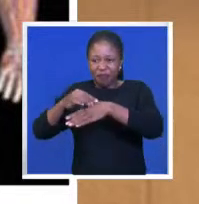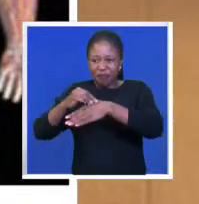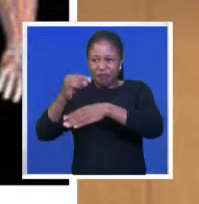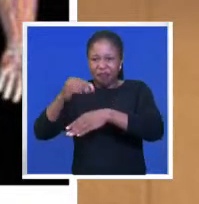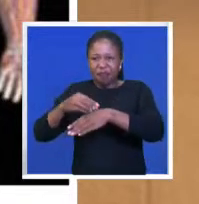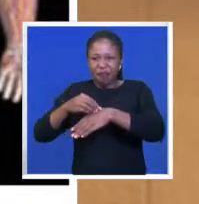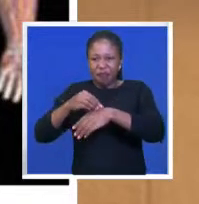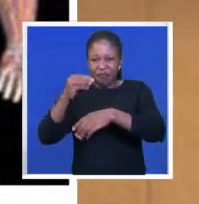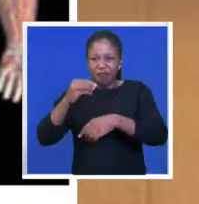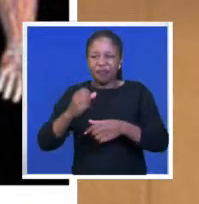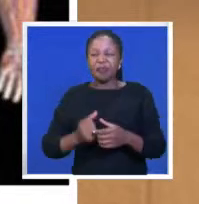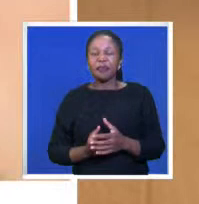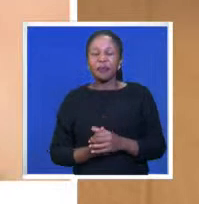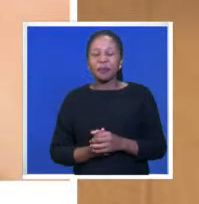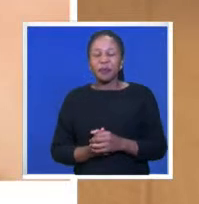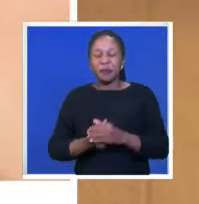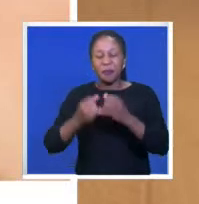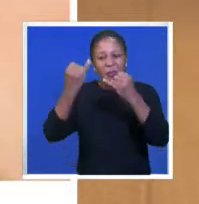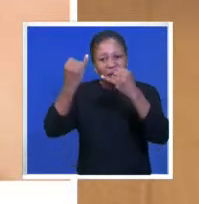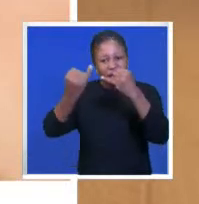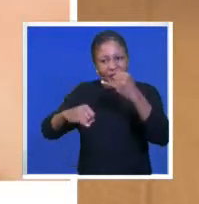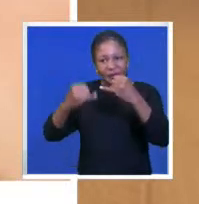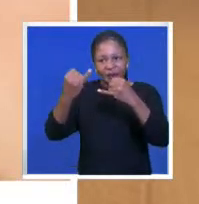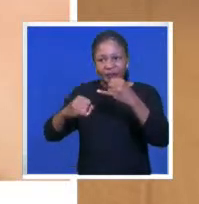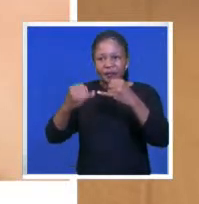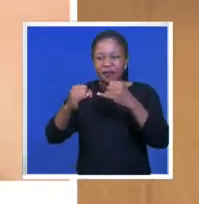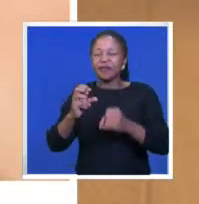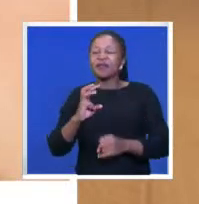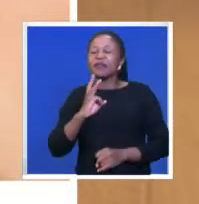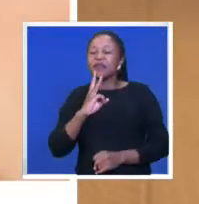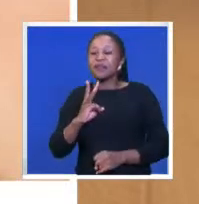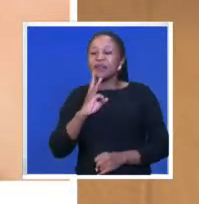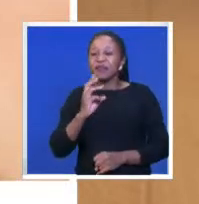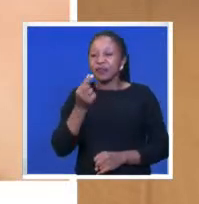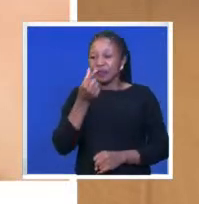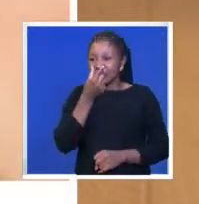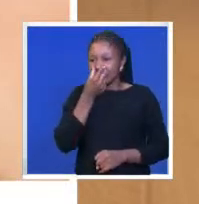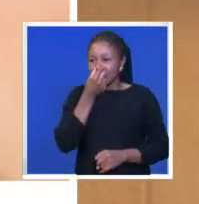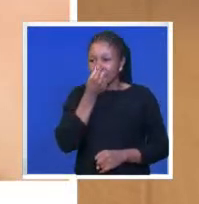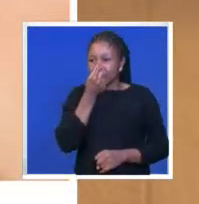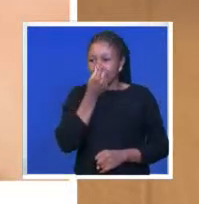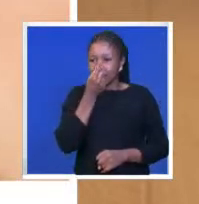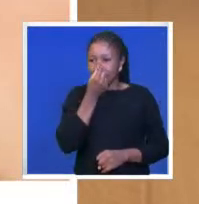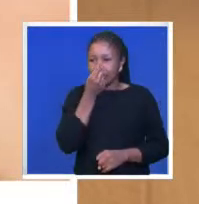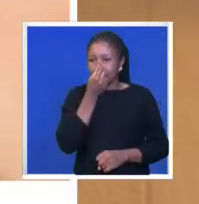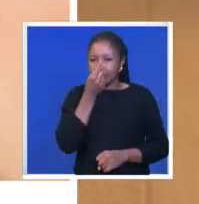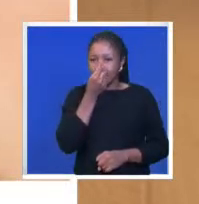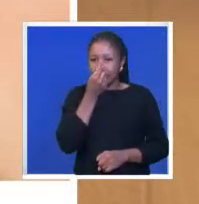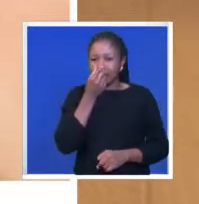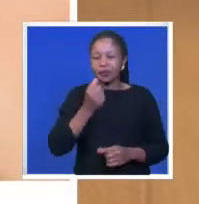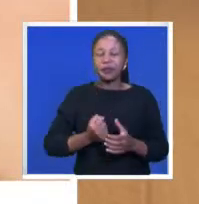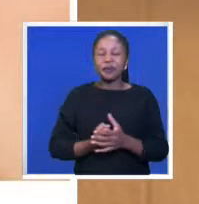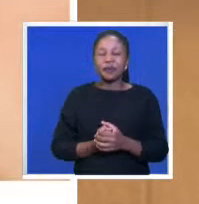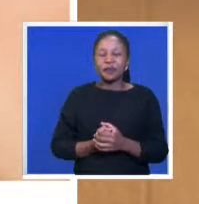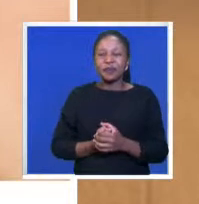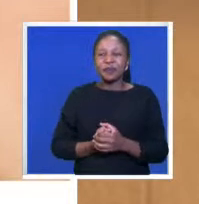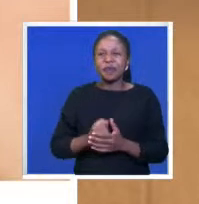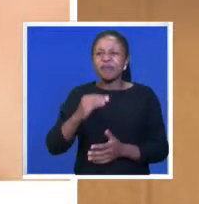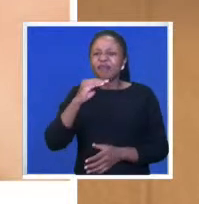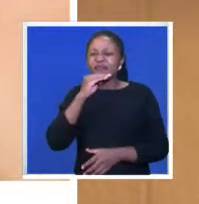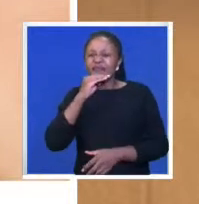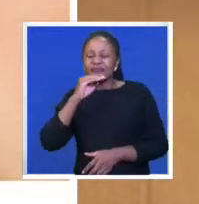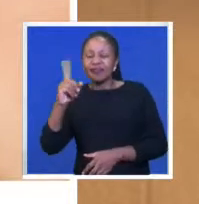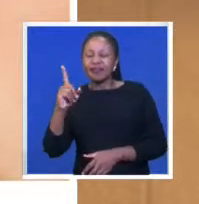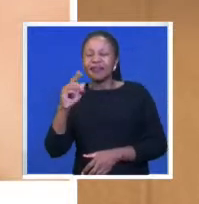our last keyword for the day is nostrils. A nostril is one of the 2